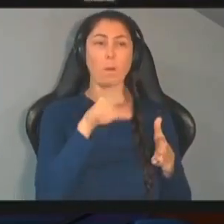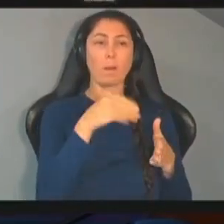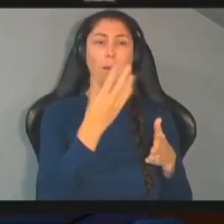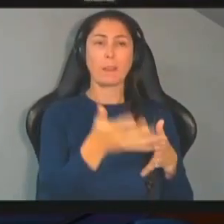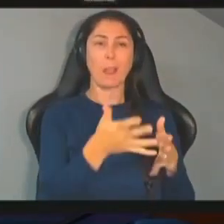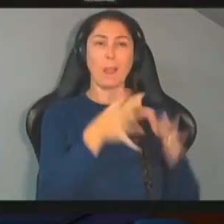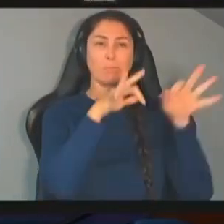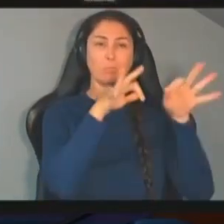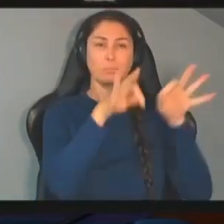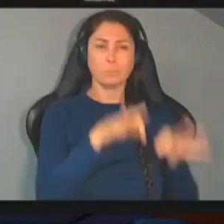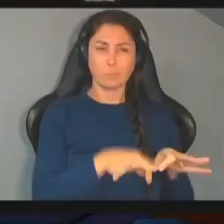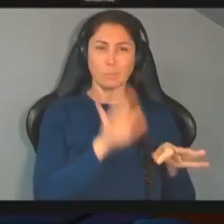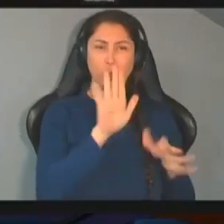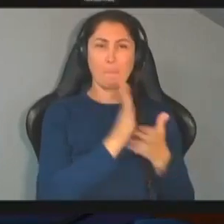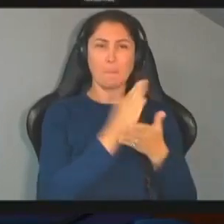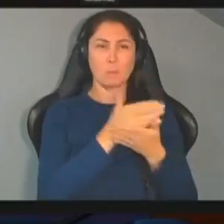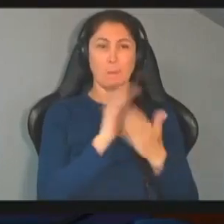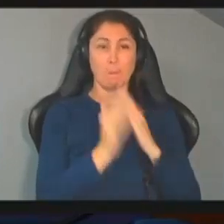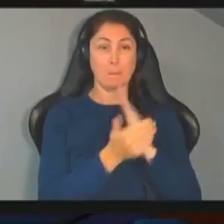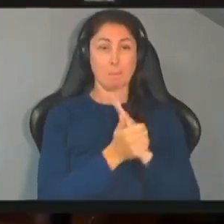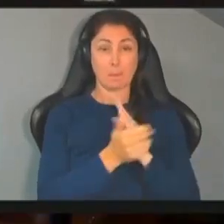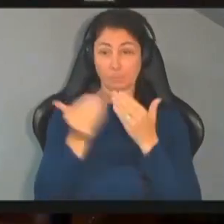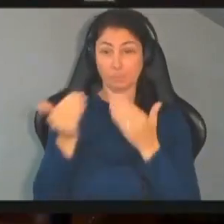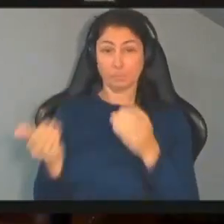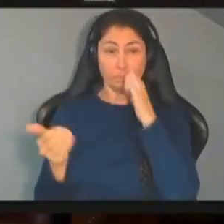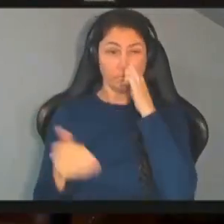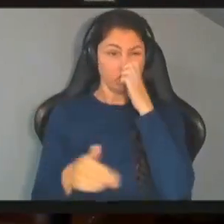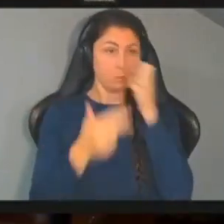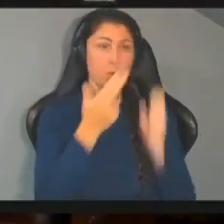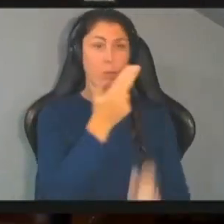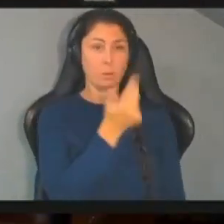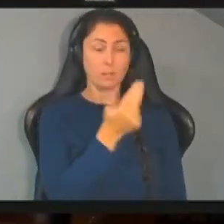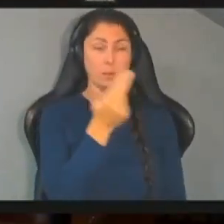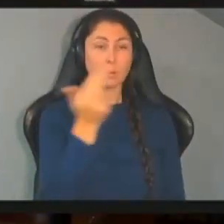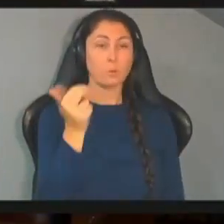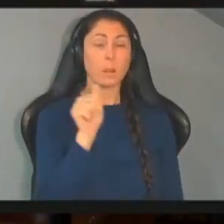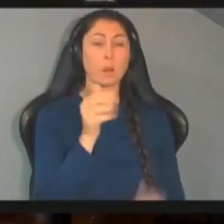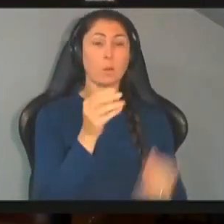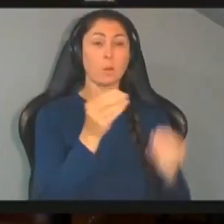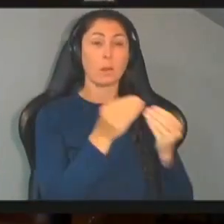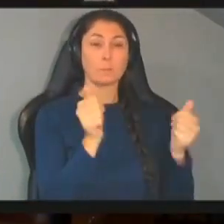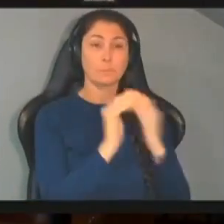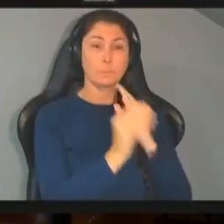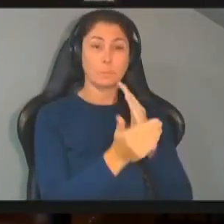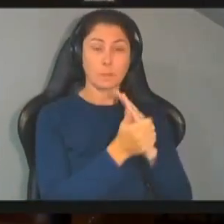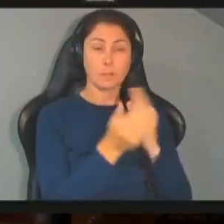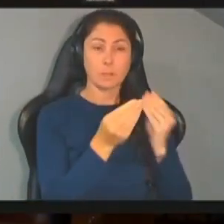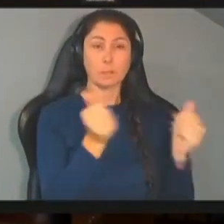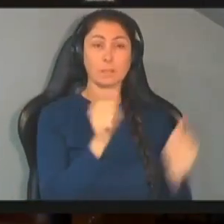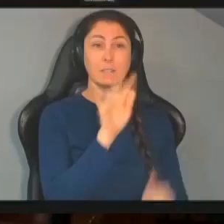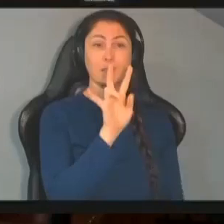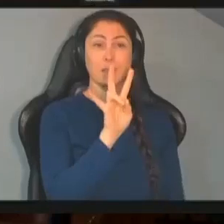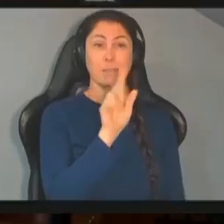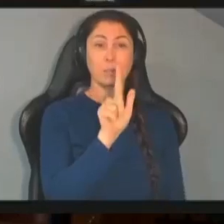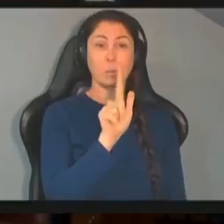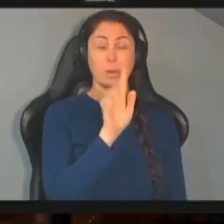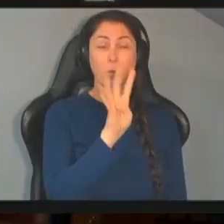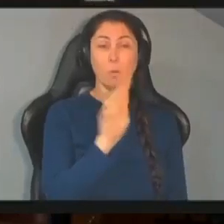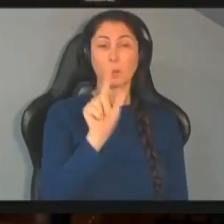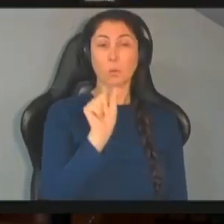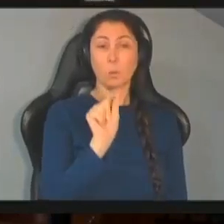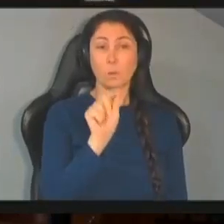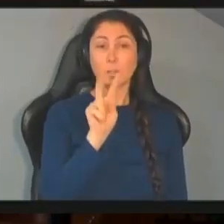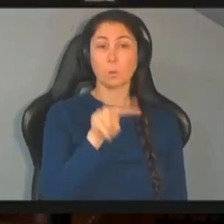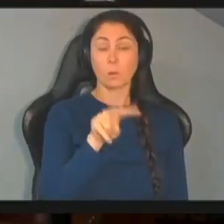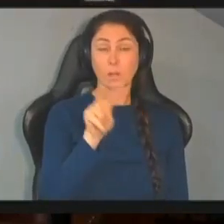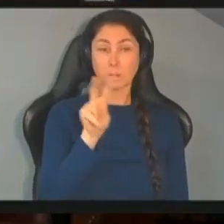the budget amendments. Madam Clerk. Bill 1313, a resolution amending Resolution 724 of 2022,